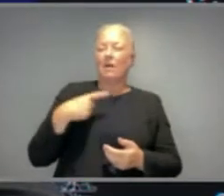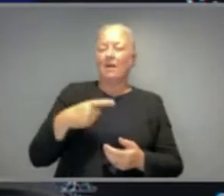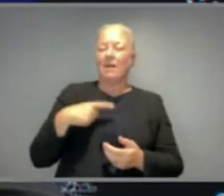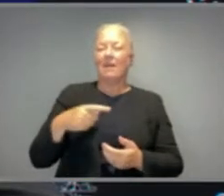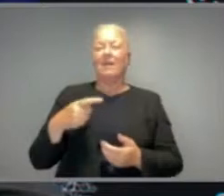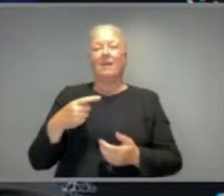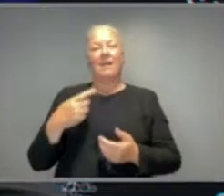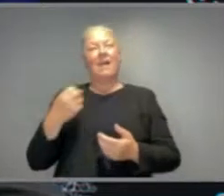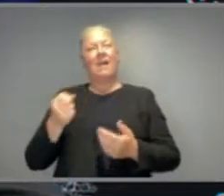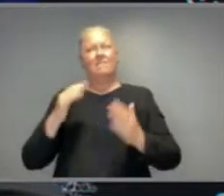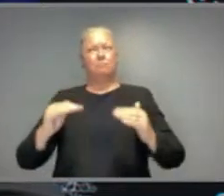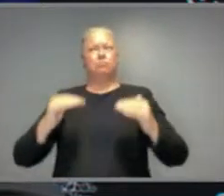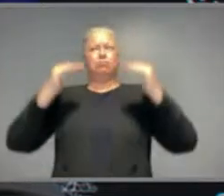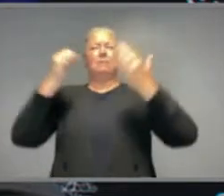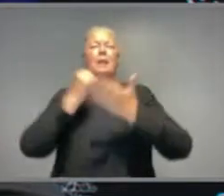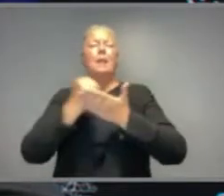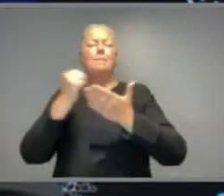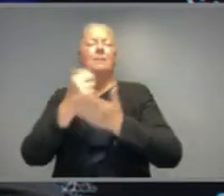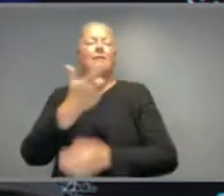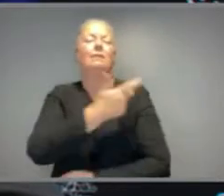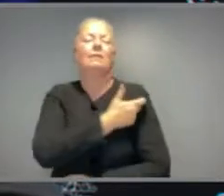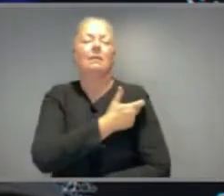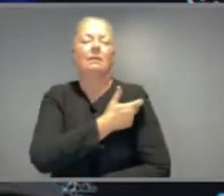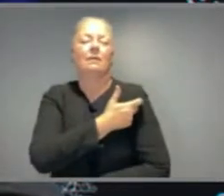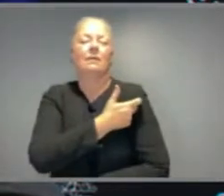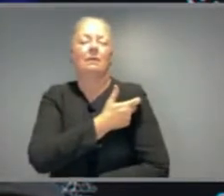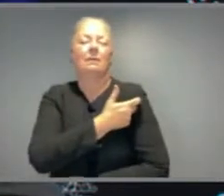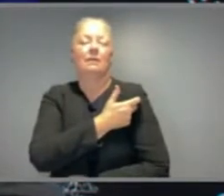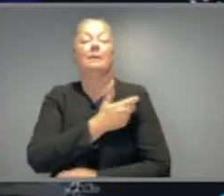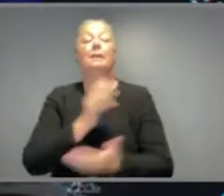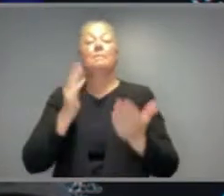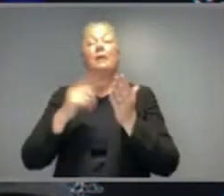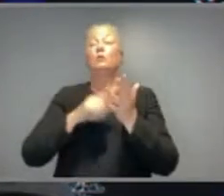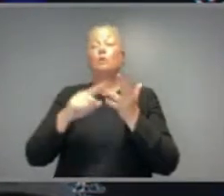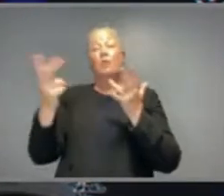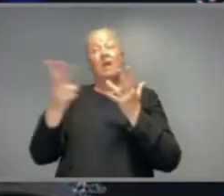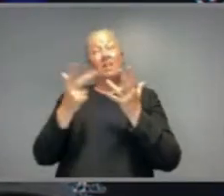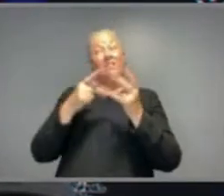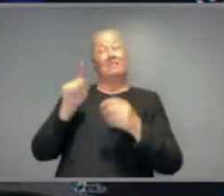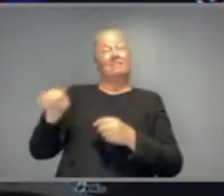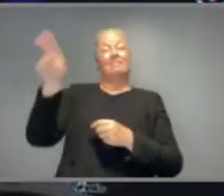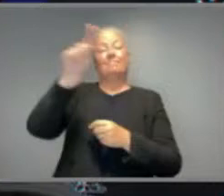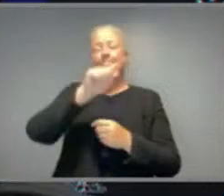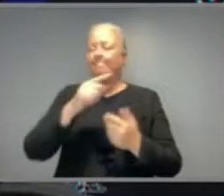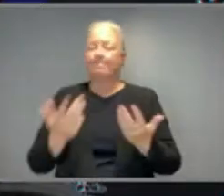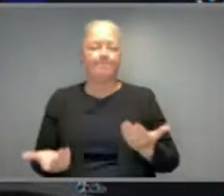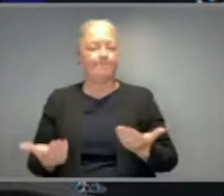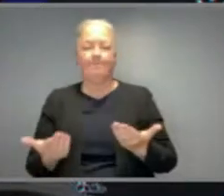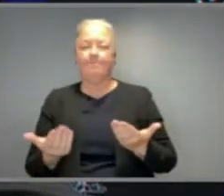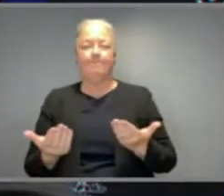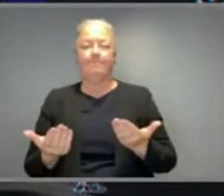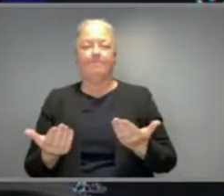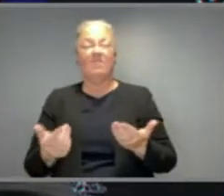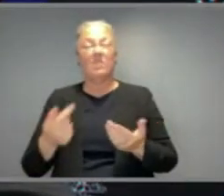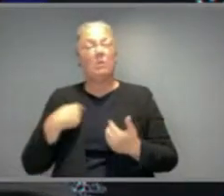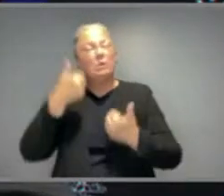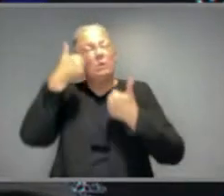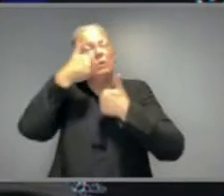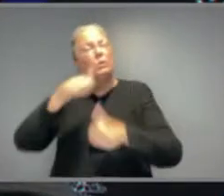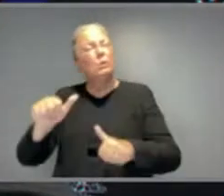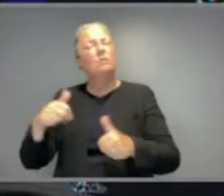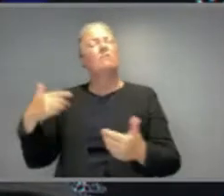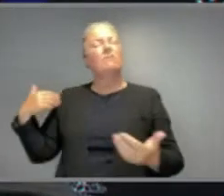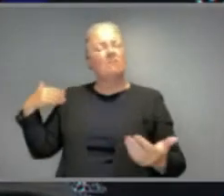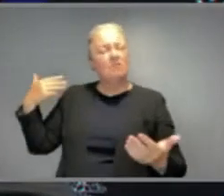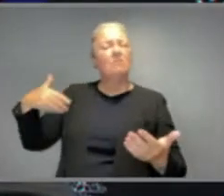immunisation rates that other countries frankly desire. And so we're used to it and understanding